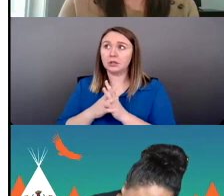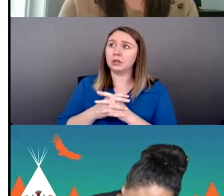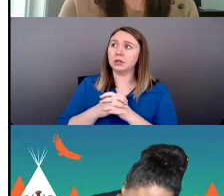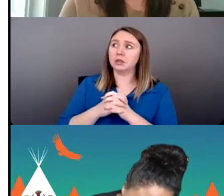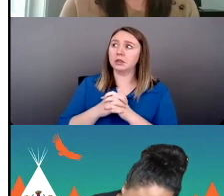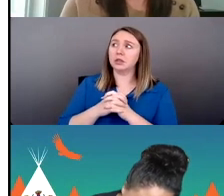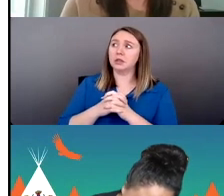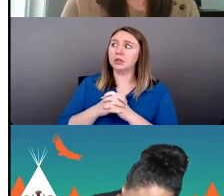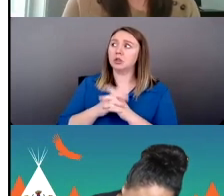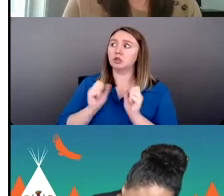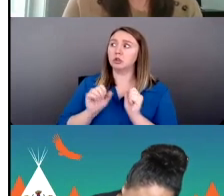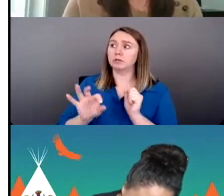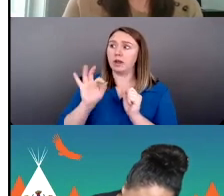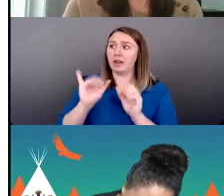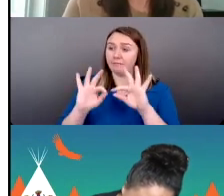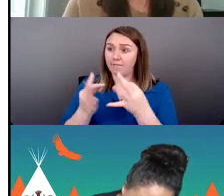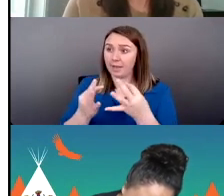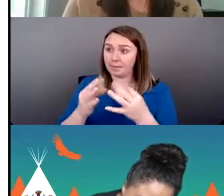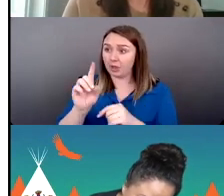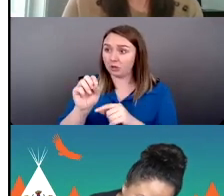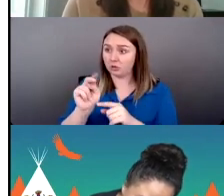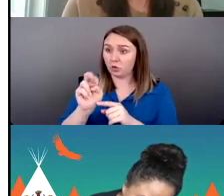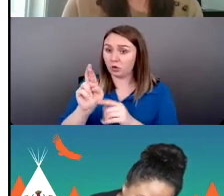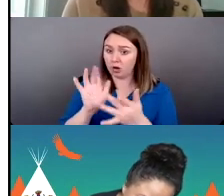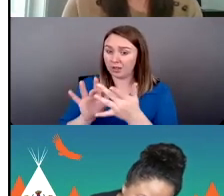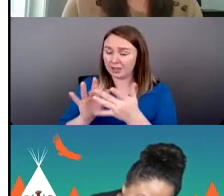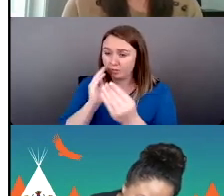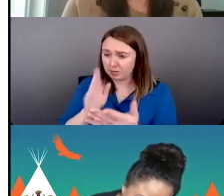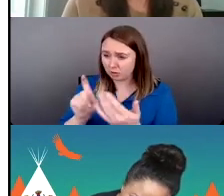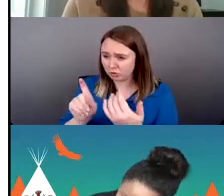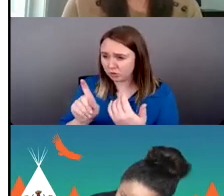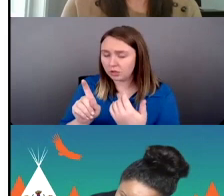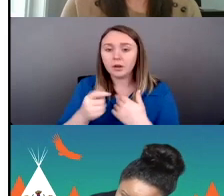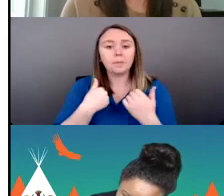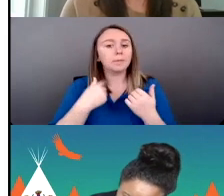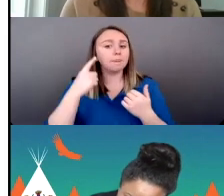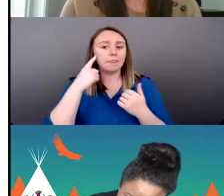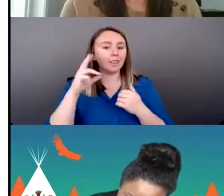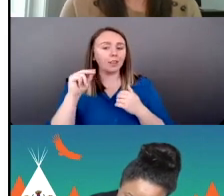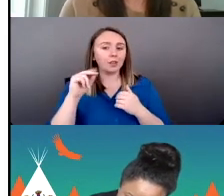family donor's contact information? I think it's just a matter of like,